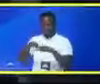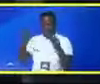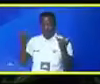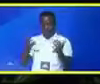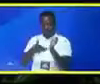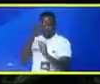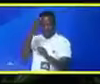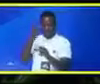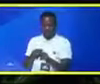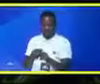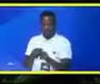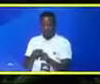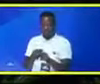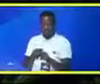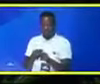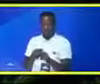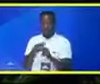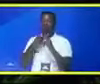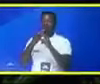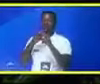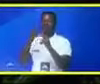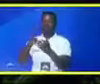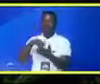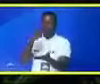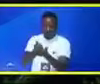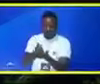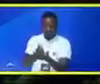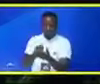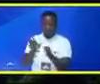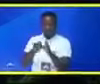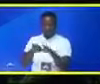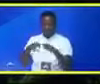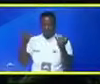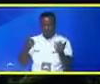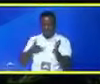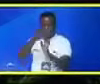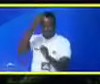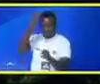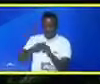tonight. Shout a believing amen. That door opens tonight.